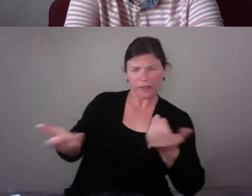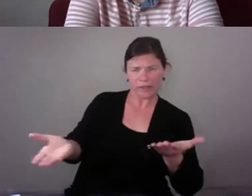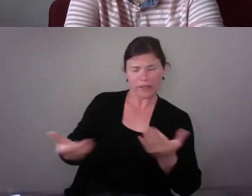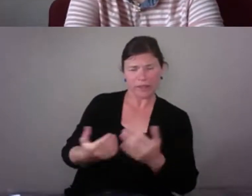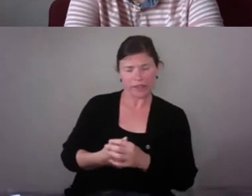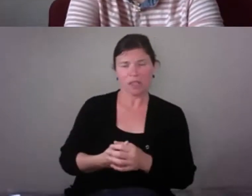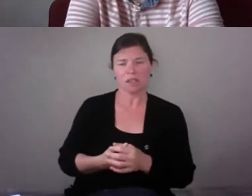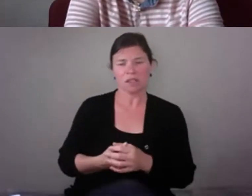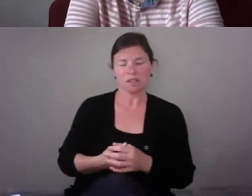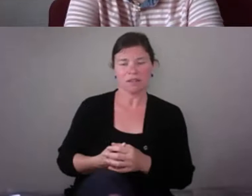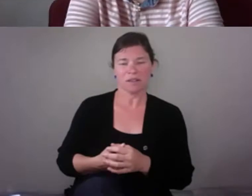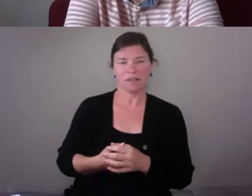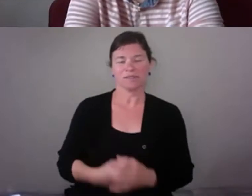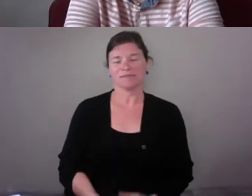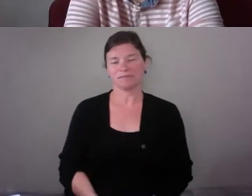So